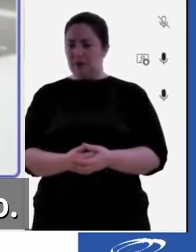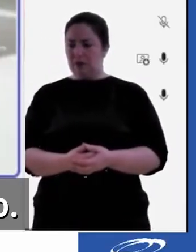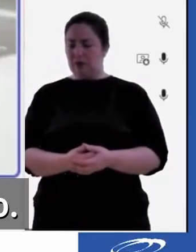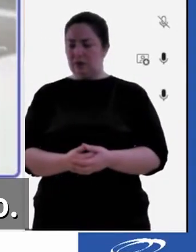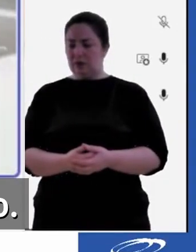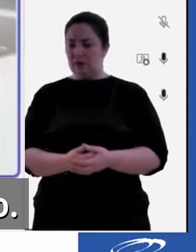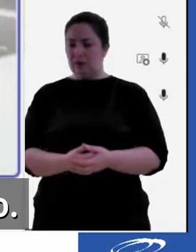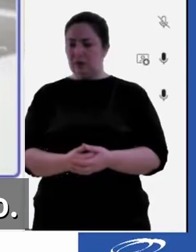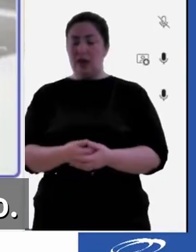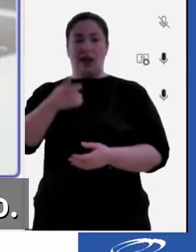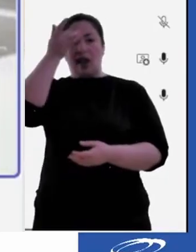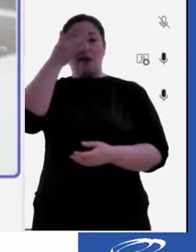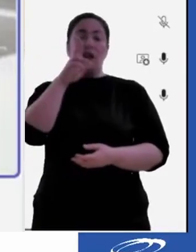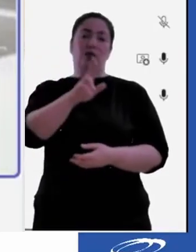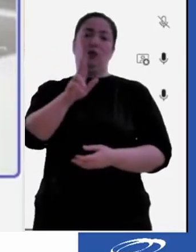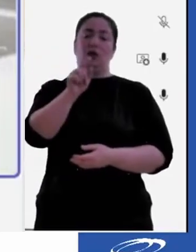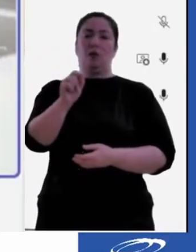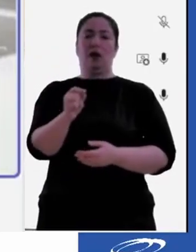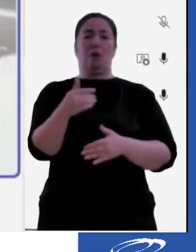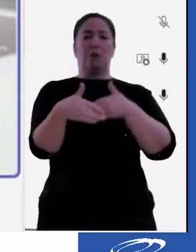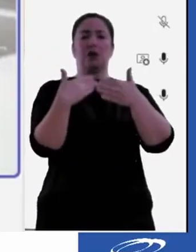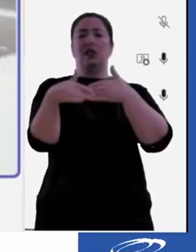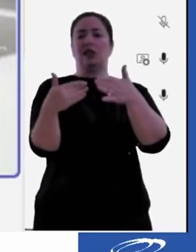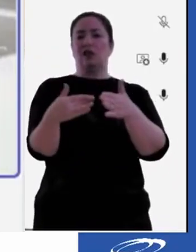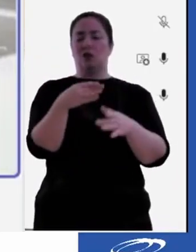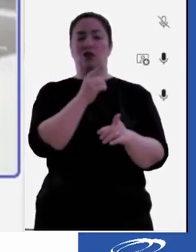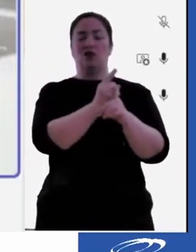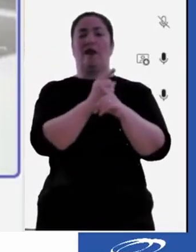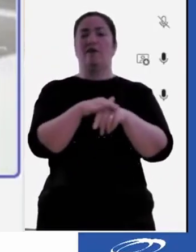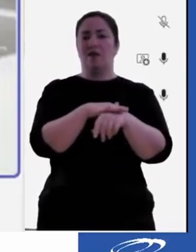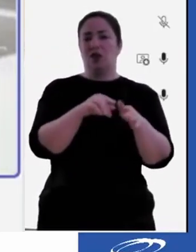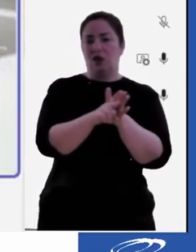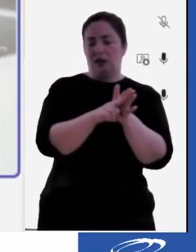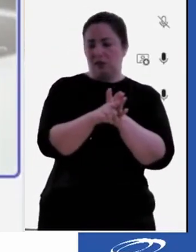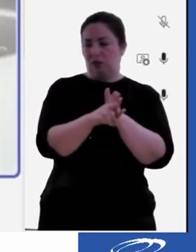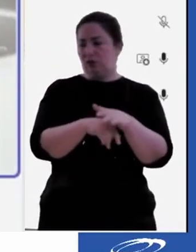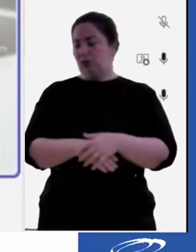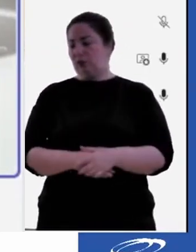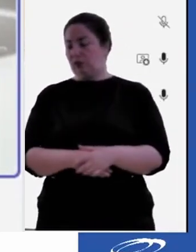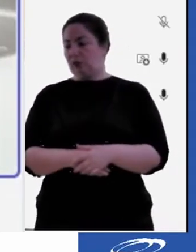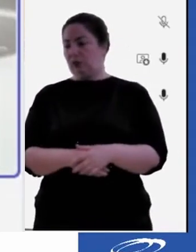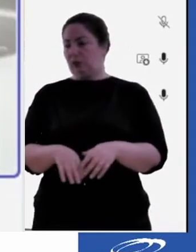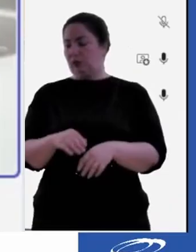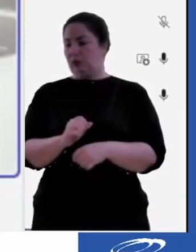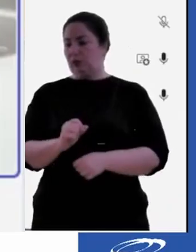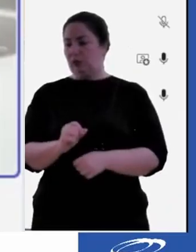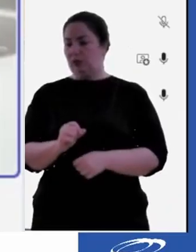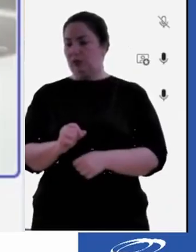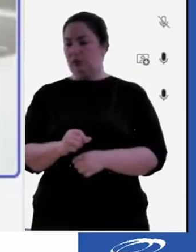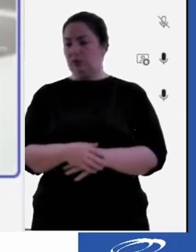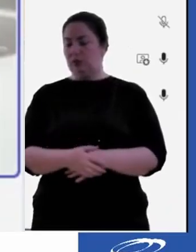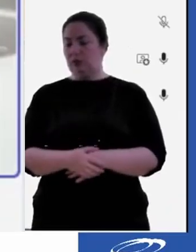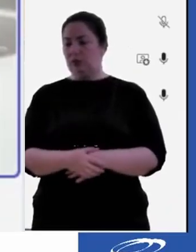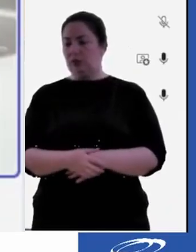it's easy to use and it's fast. The limitation, as I highlighted, is that it doesn't include all the organisms that cause